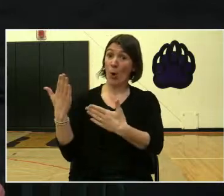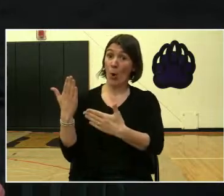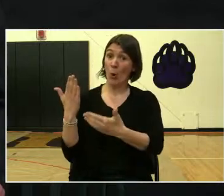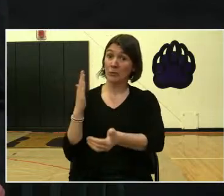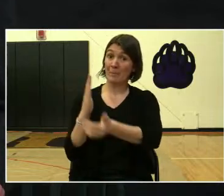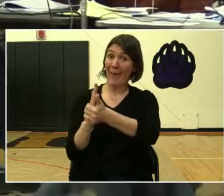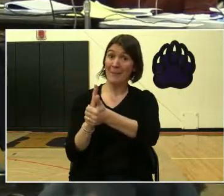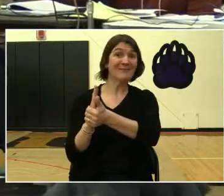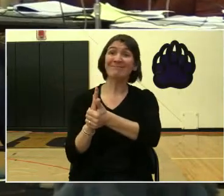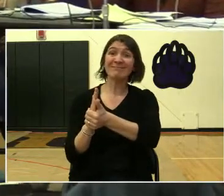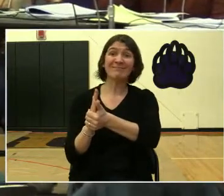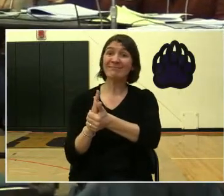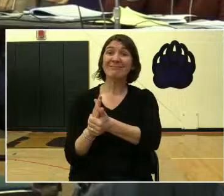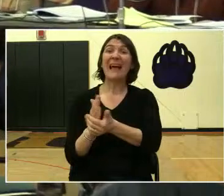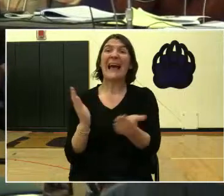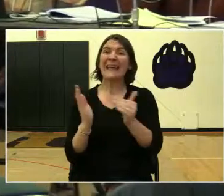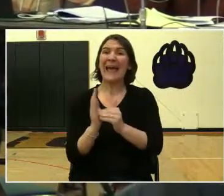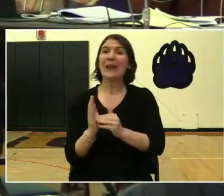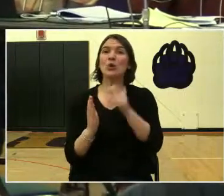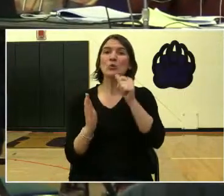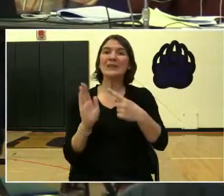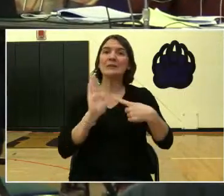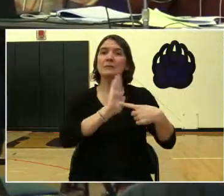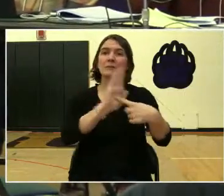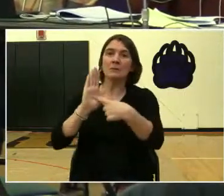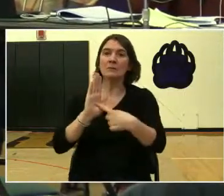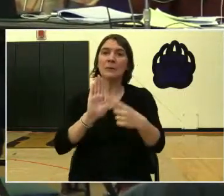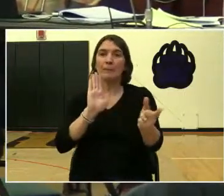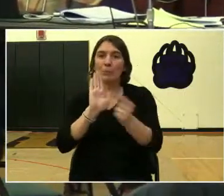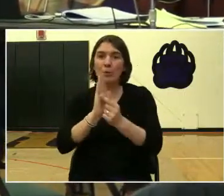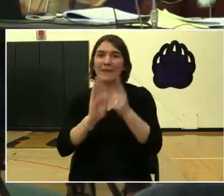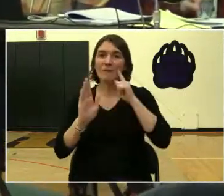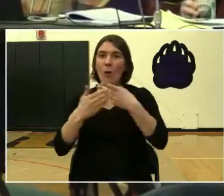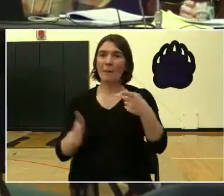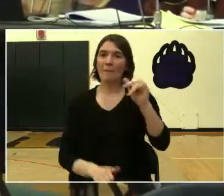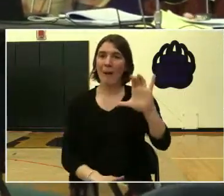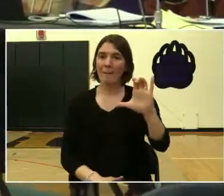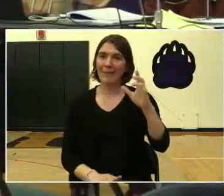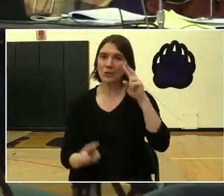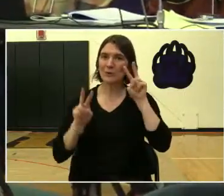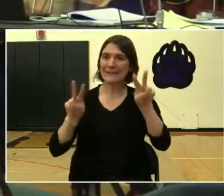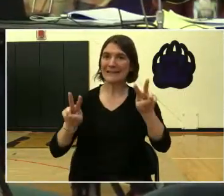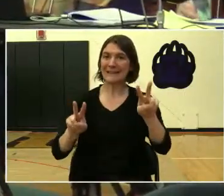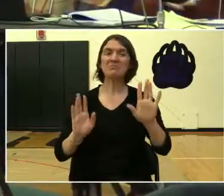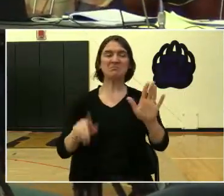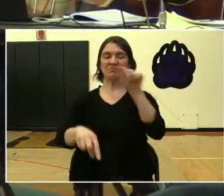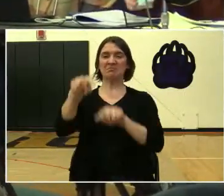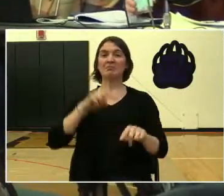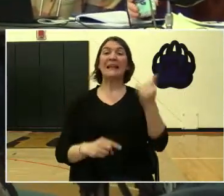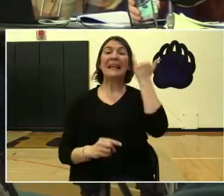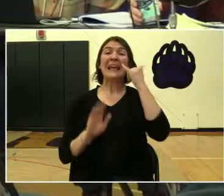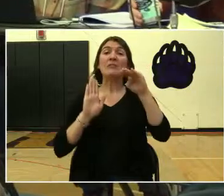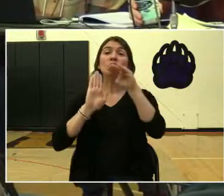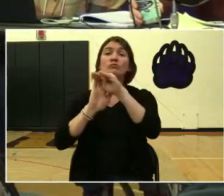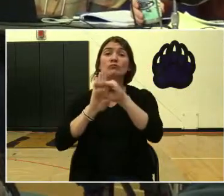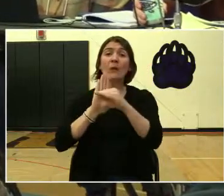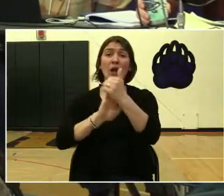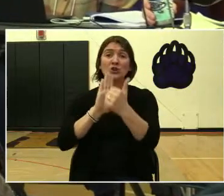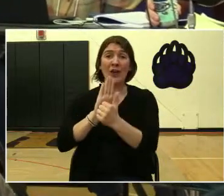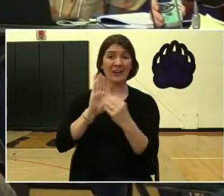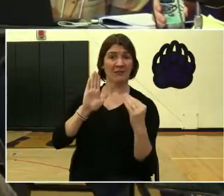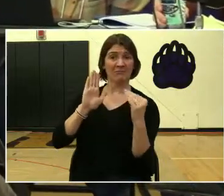in the amendment was not warned and I'll give you an example if you had an article that the select board put